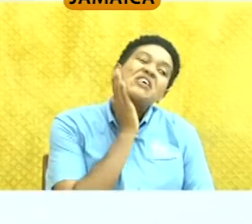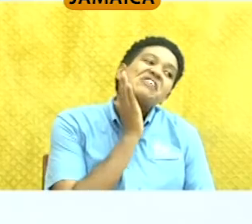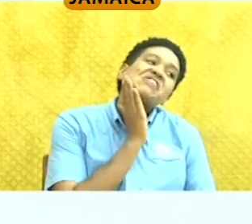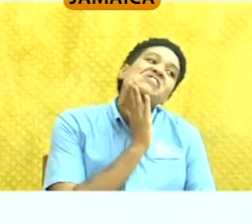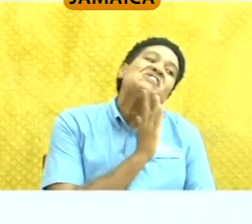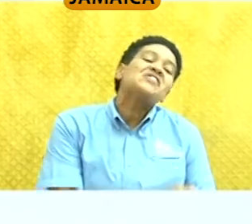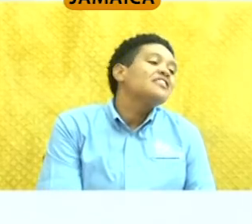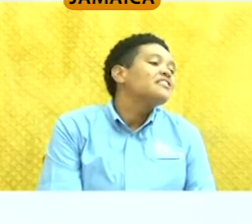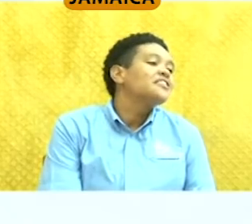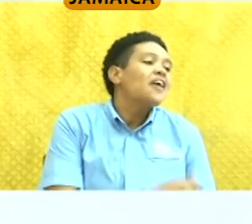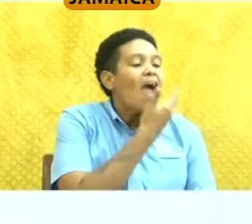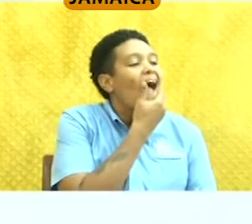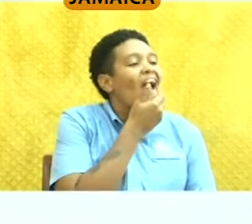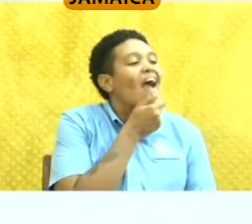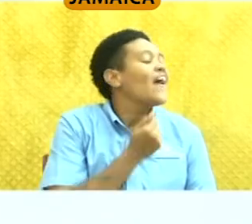that somehow